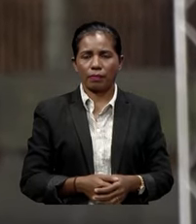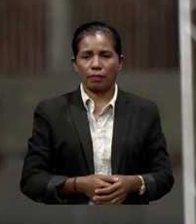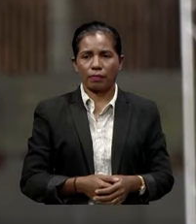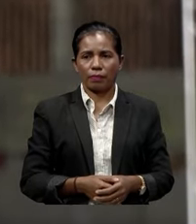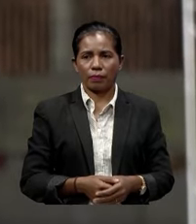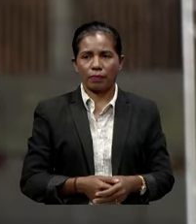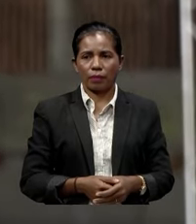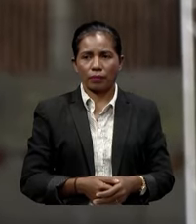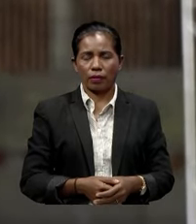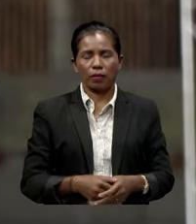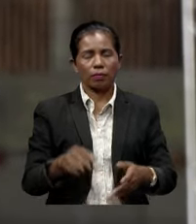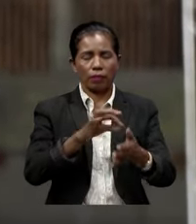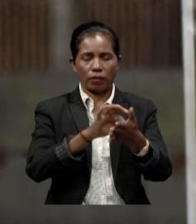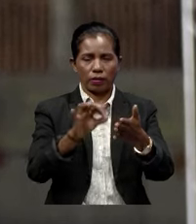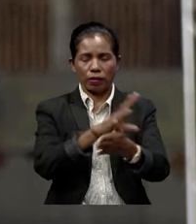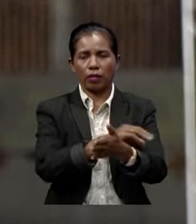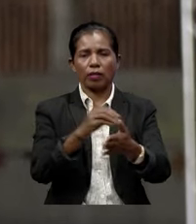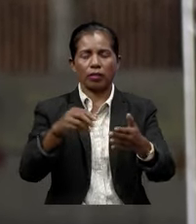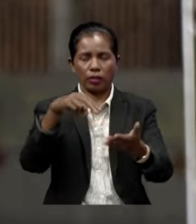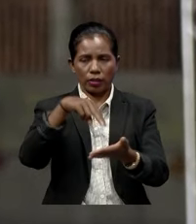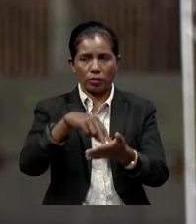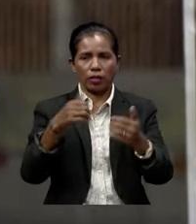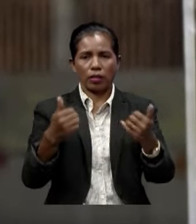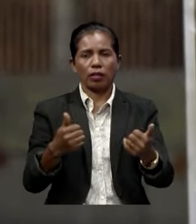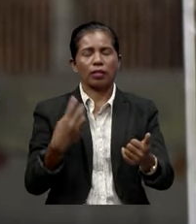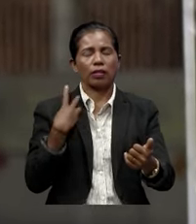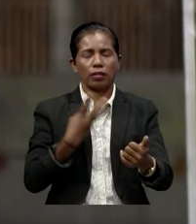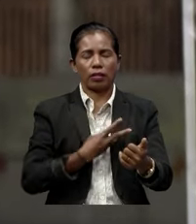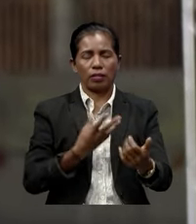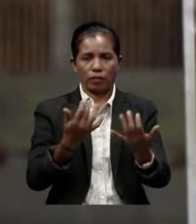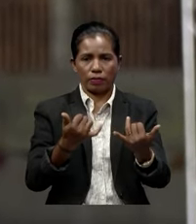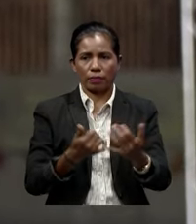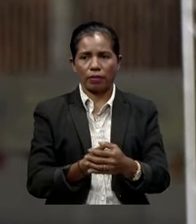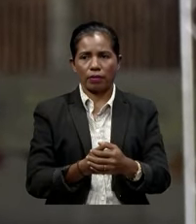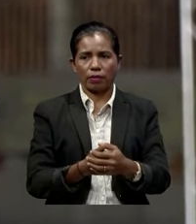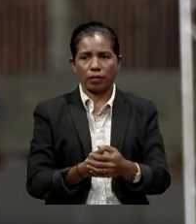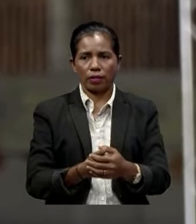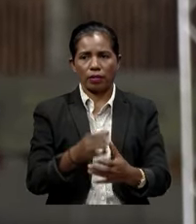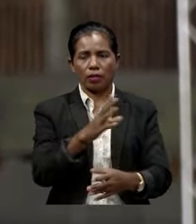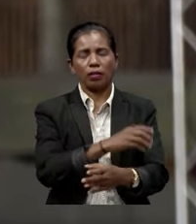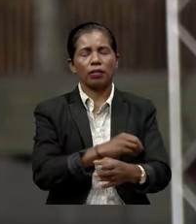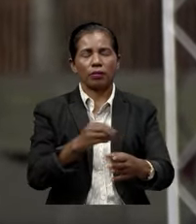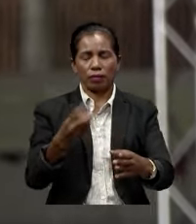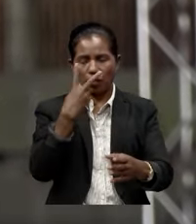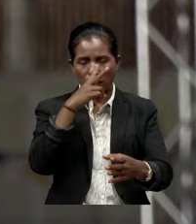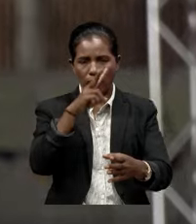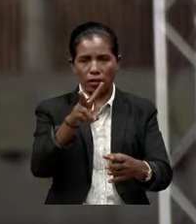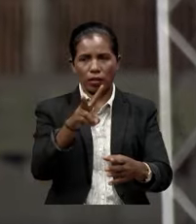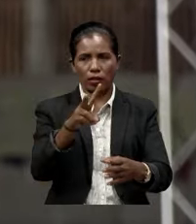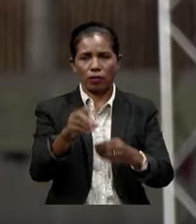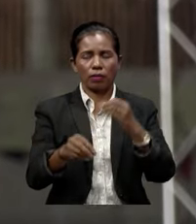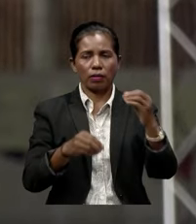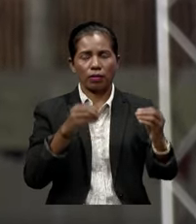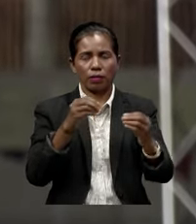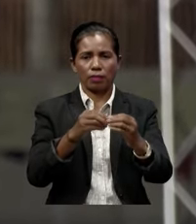the resistance was for this, to defend our right under the international